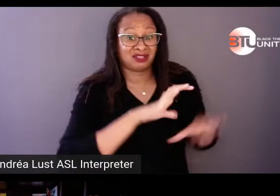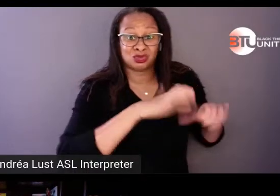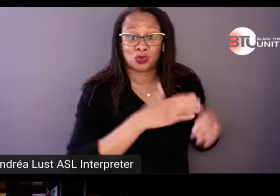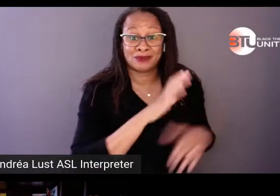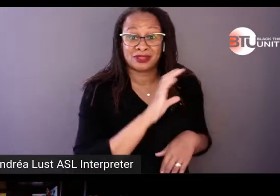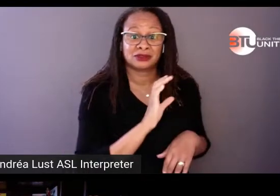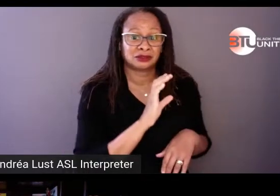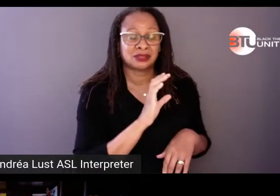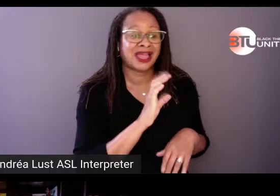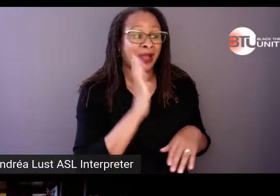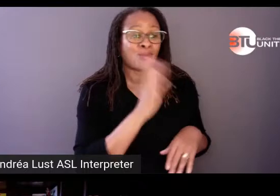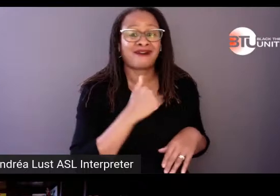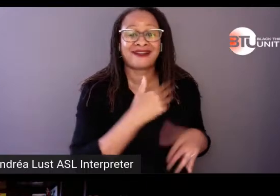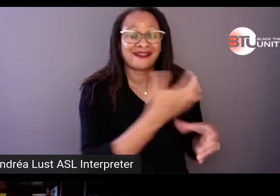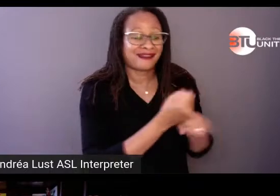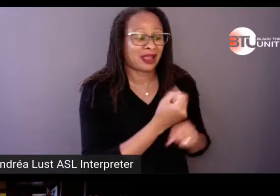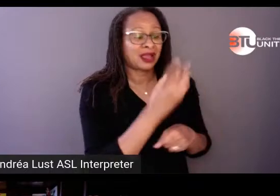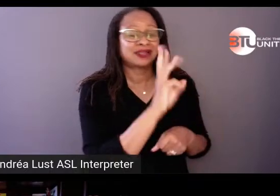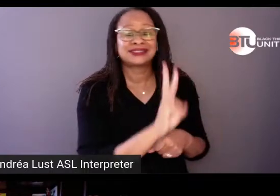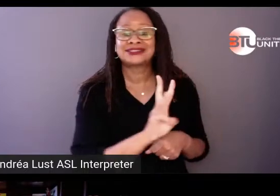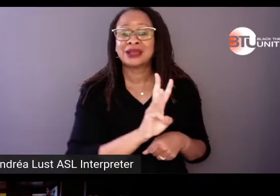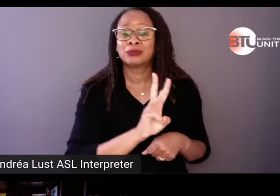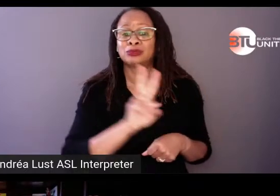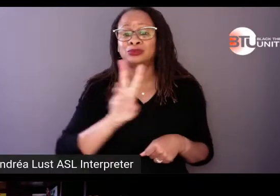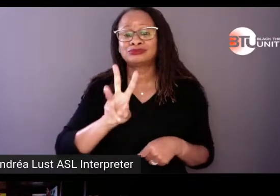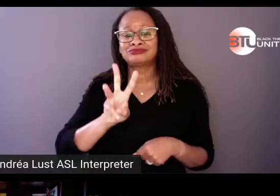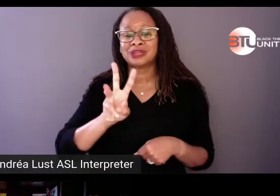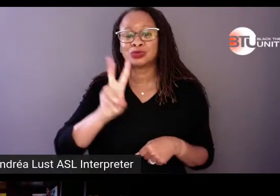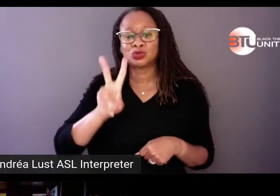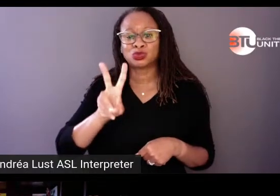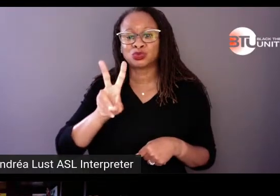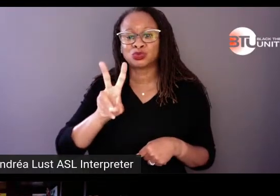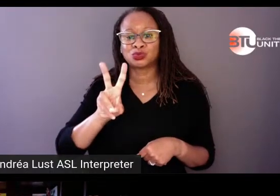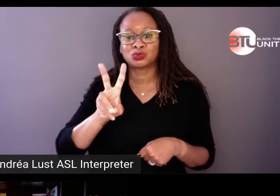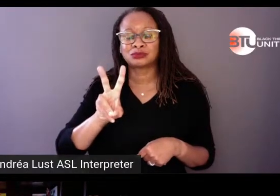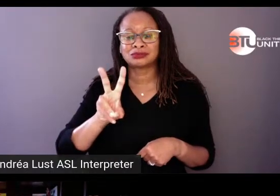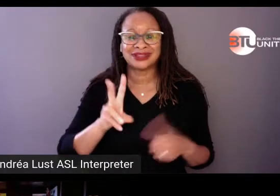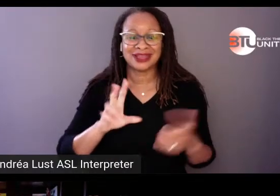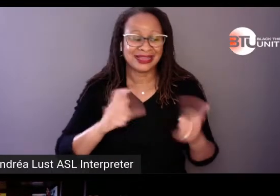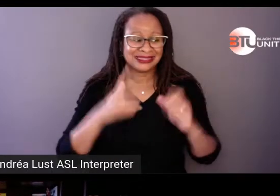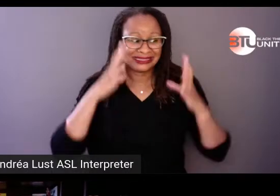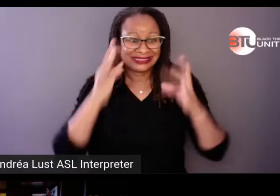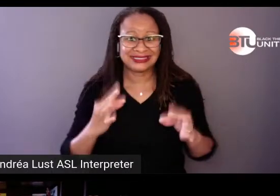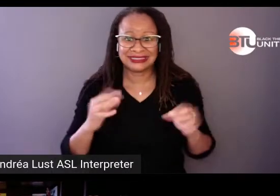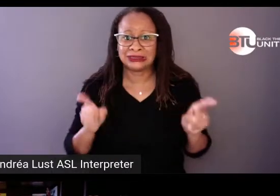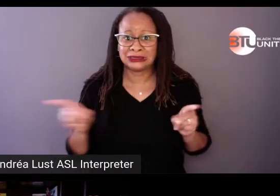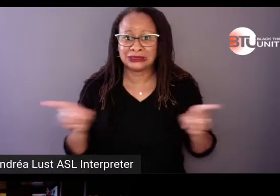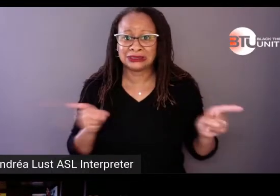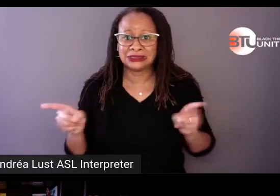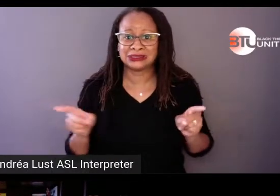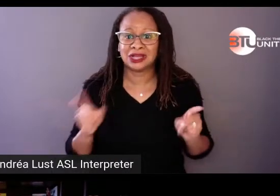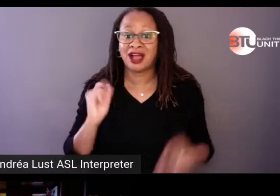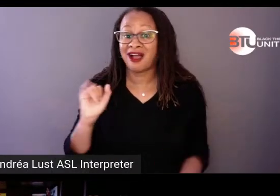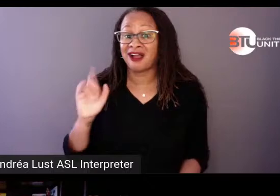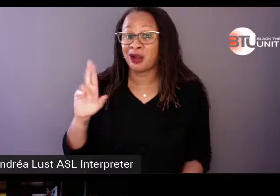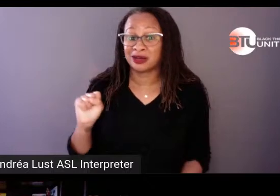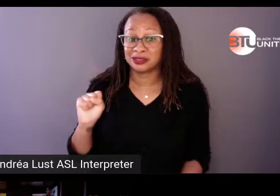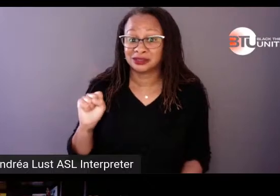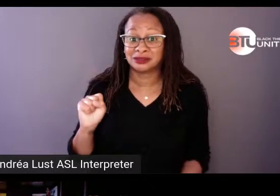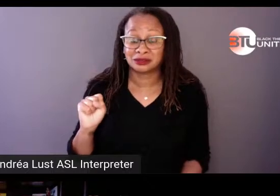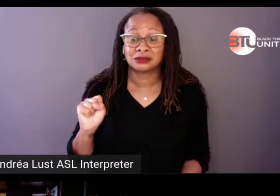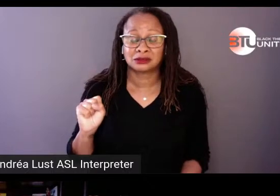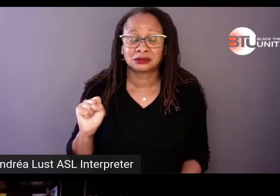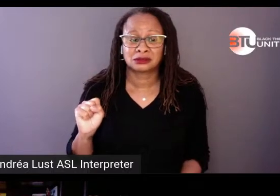you'll have a W-2. How they make that it's interesting, the determination that the IRS will go